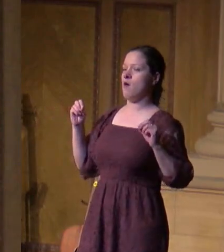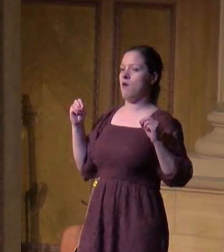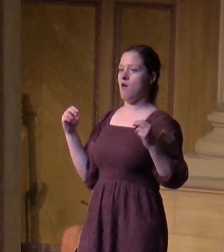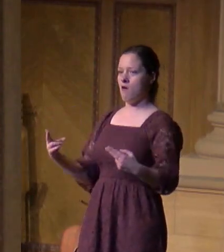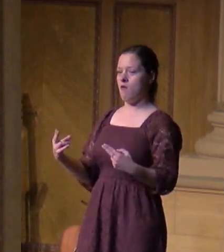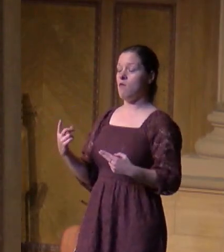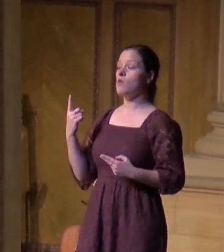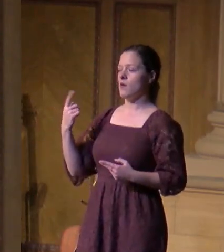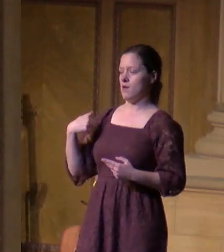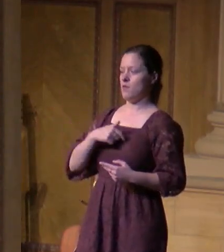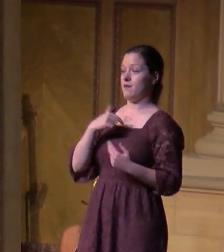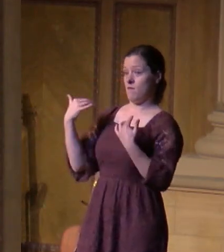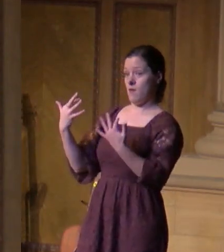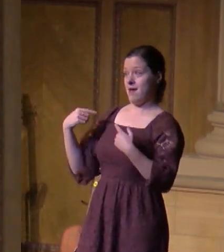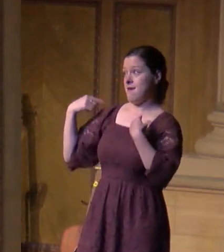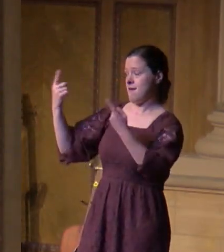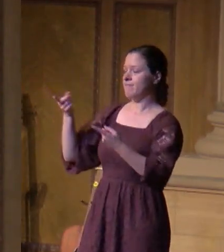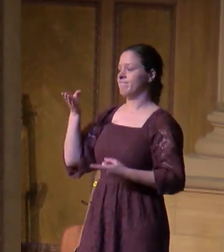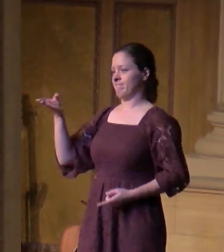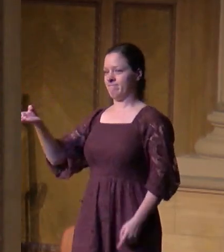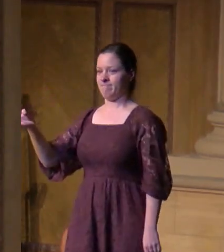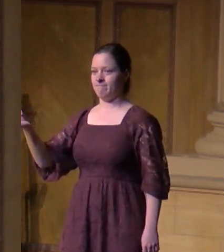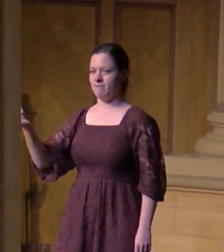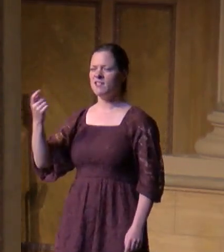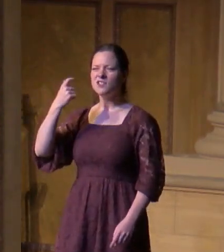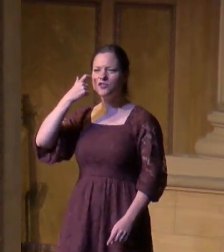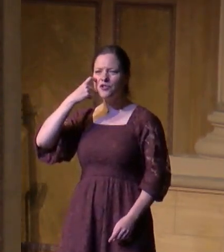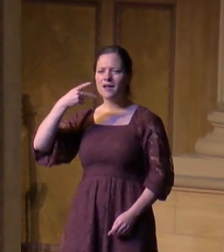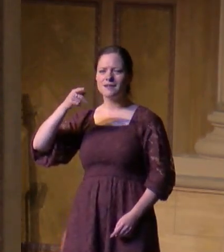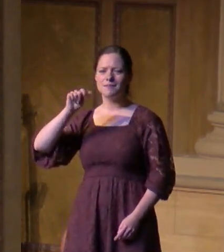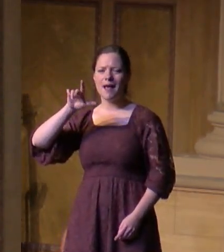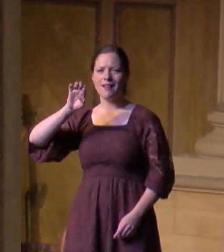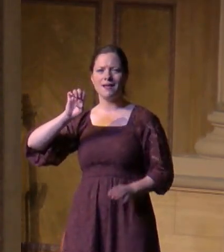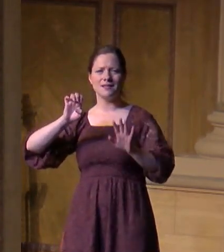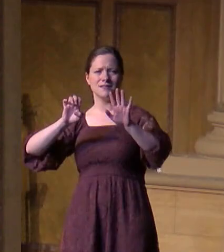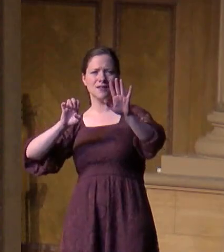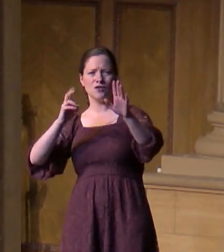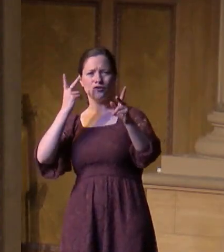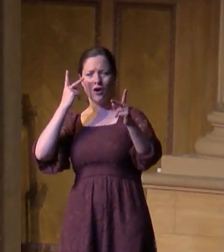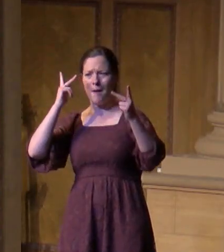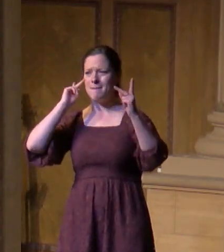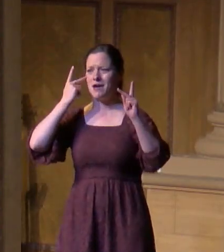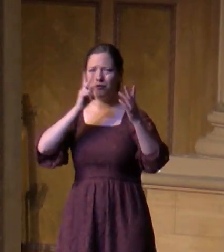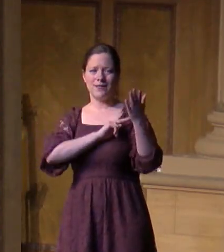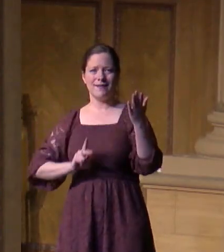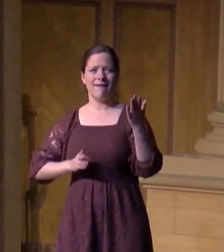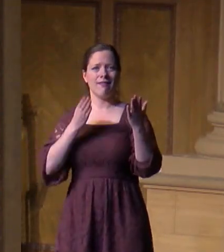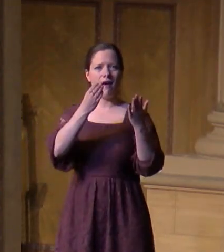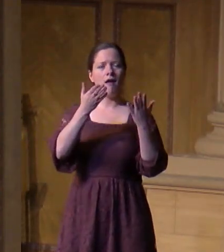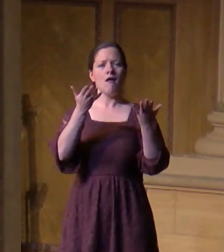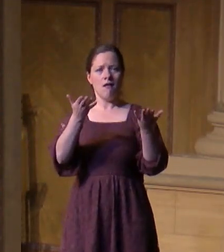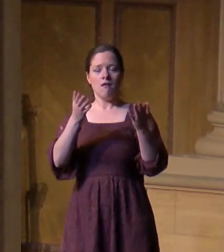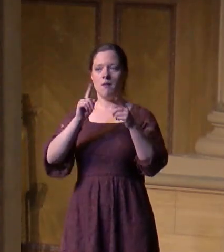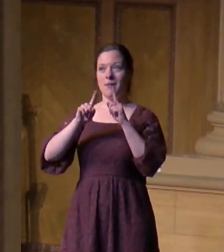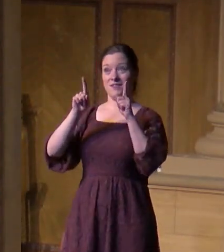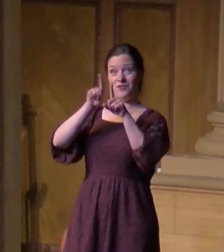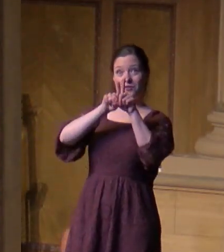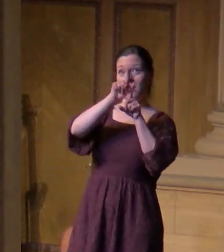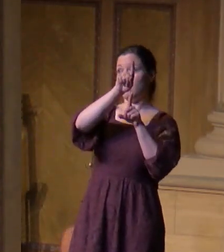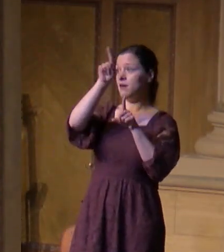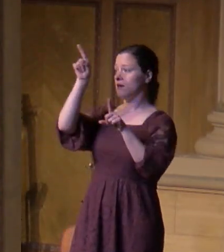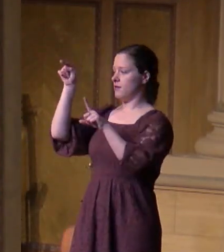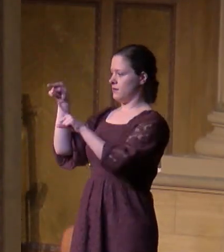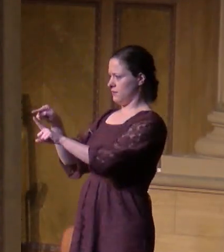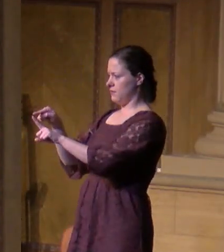been waiting for they'd just been in the palace and they saw the powerful paranoid king in a palace but the star led them to this